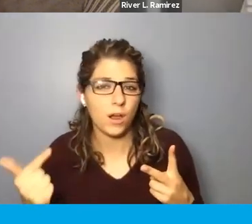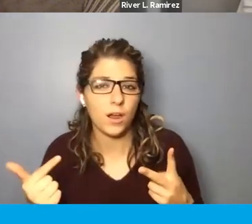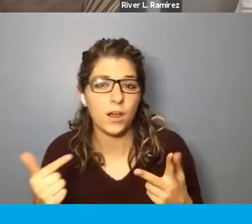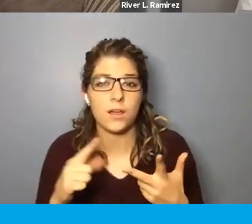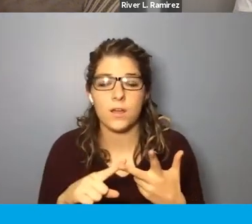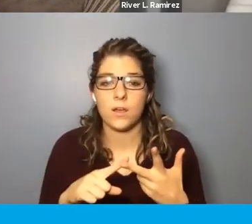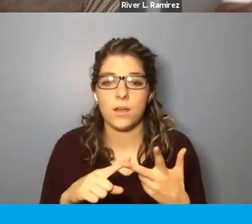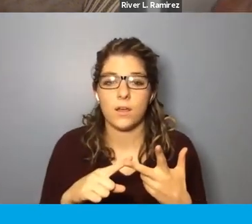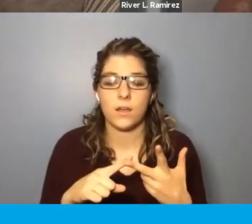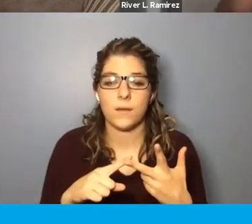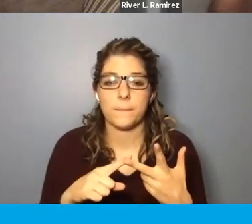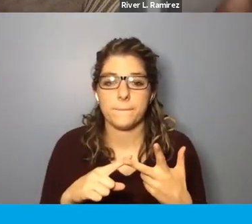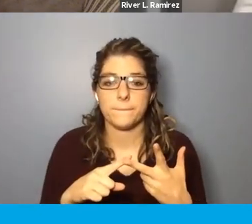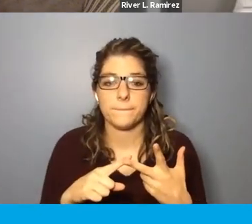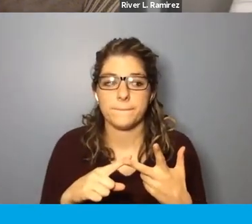or you know,